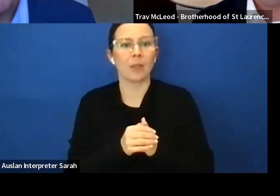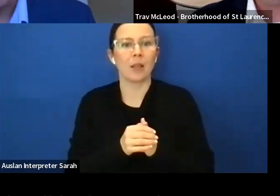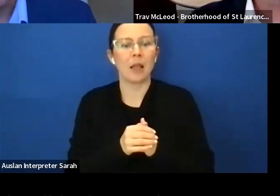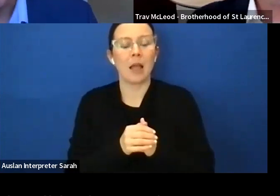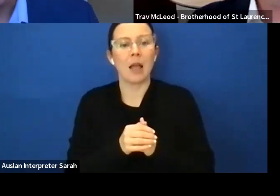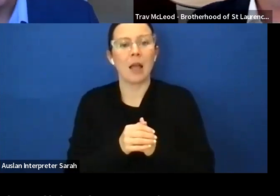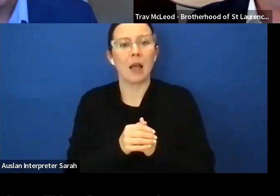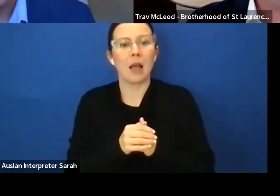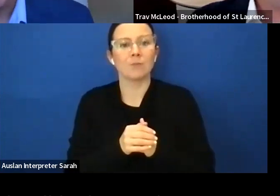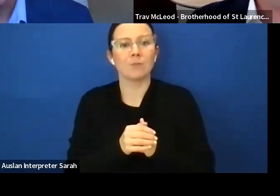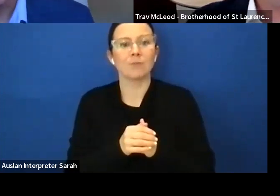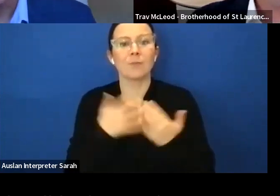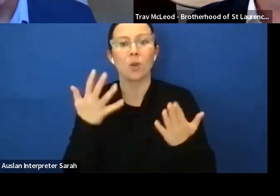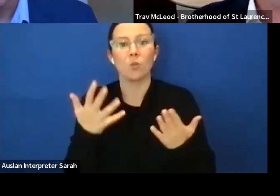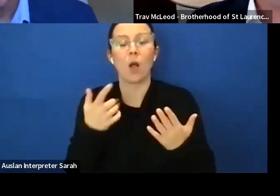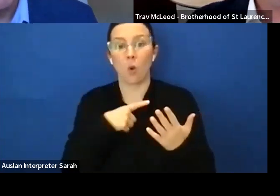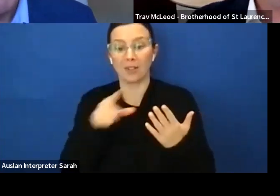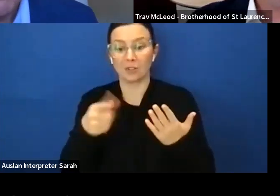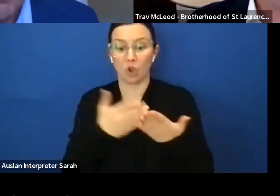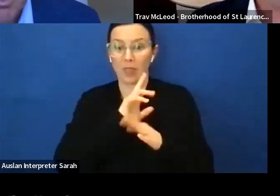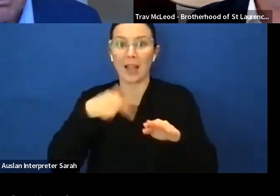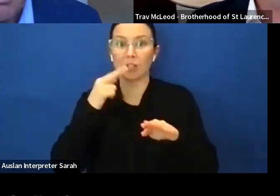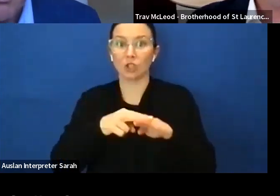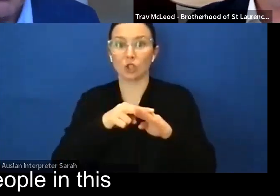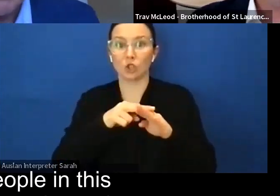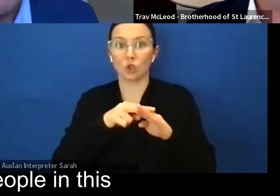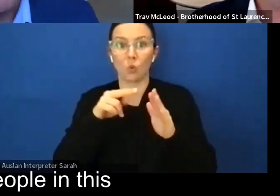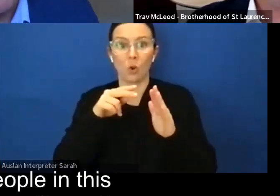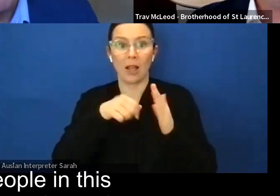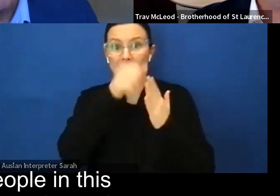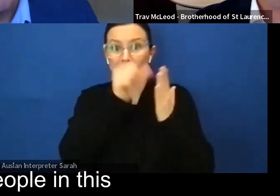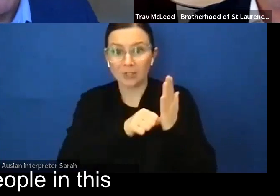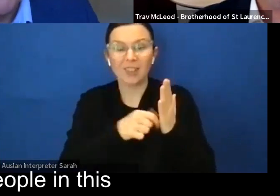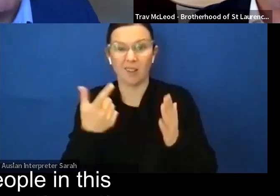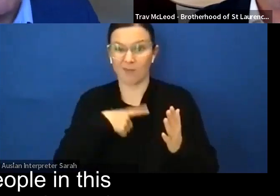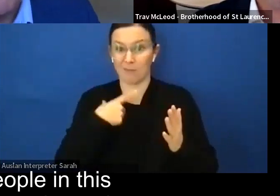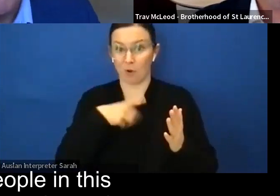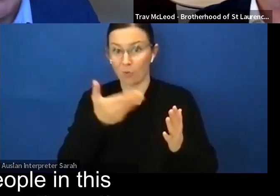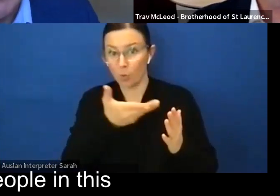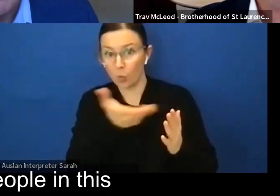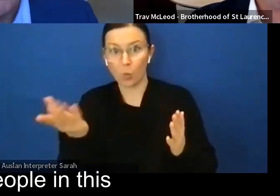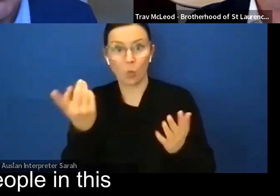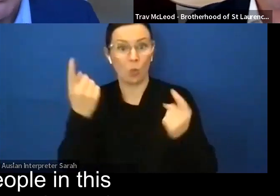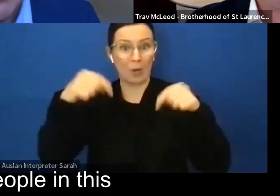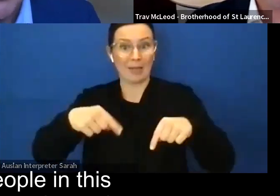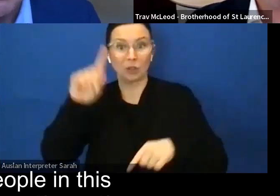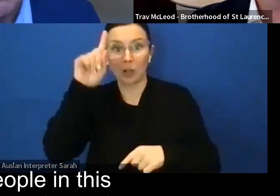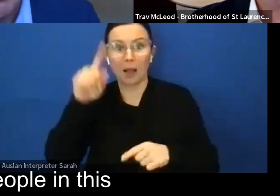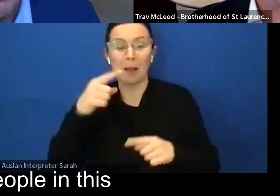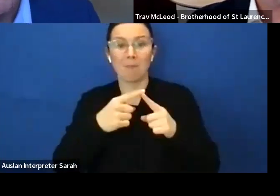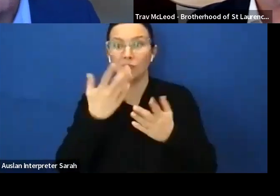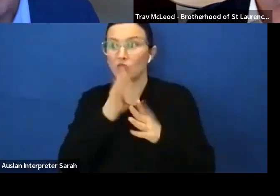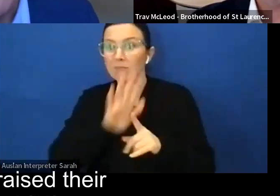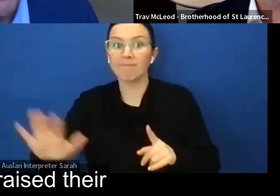the early years are on the national political agenda is because of all of you, all of the people in this room and across the